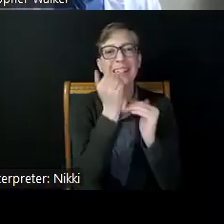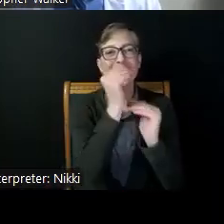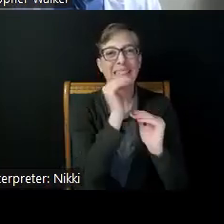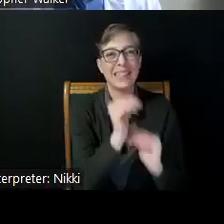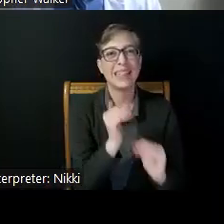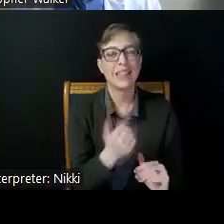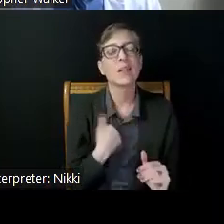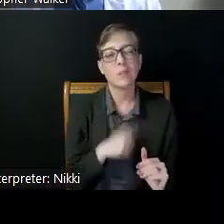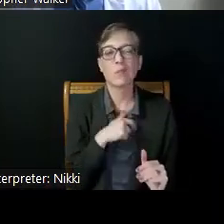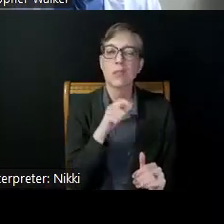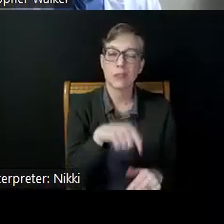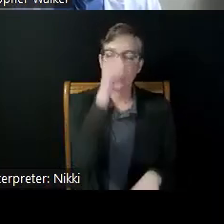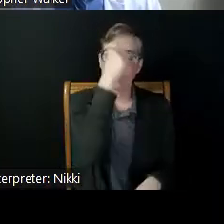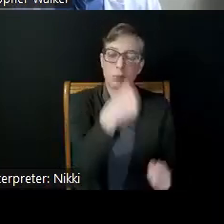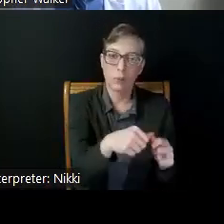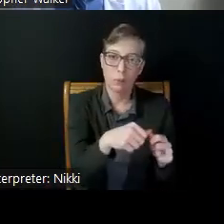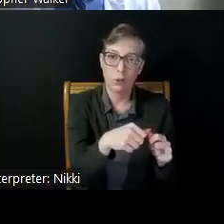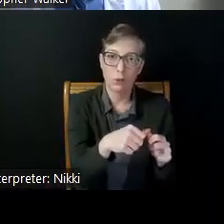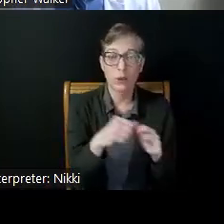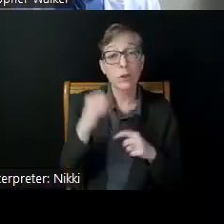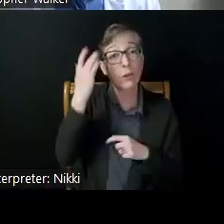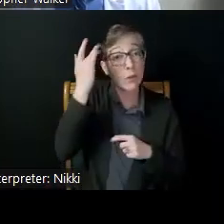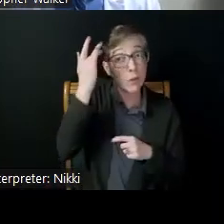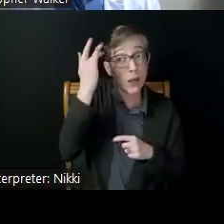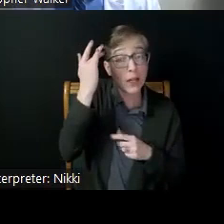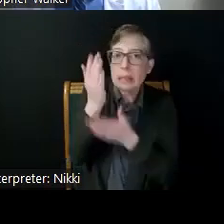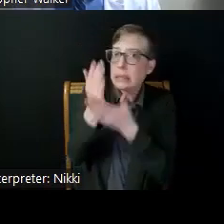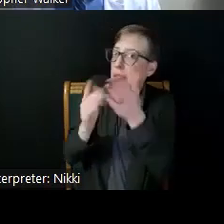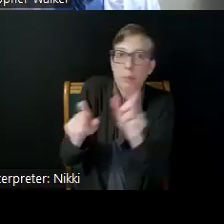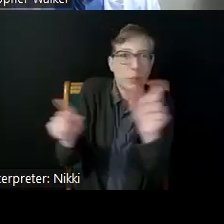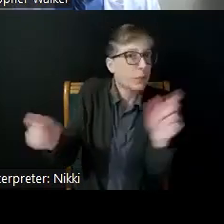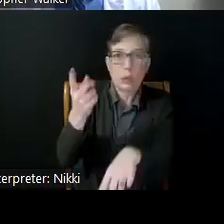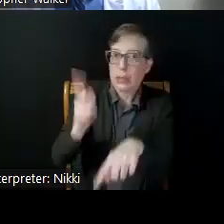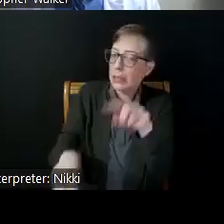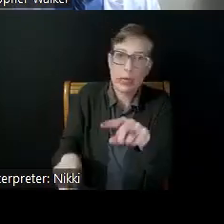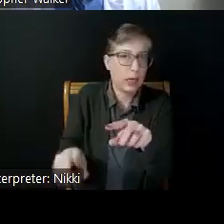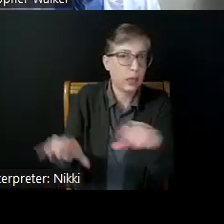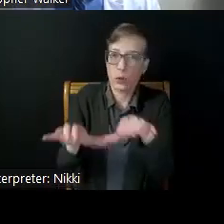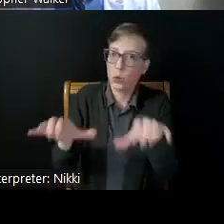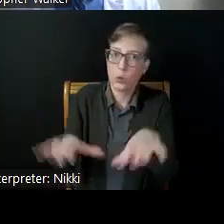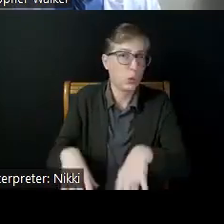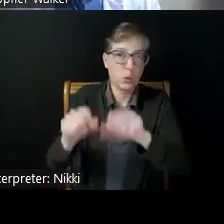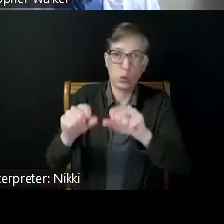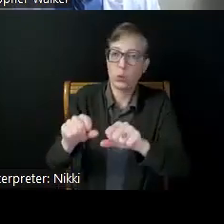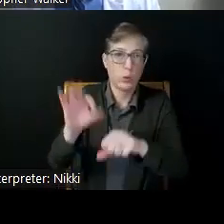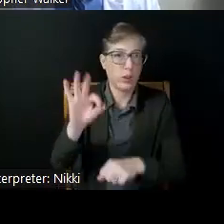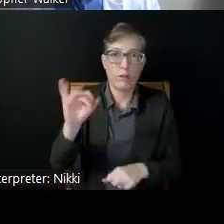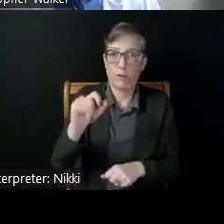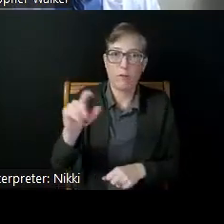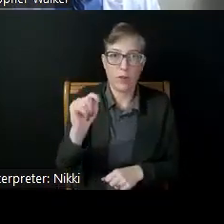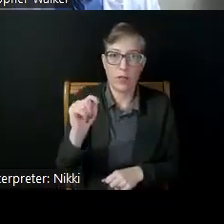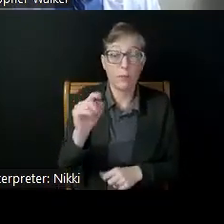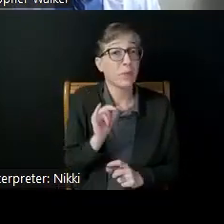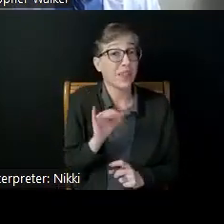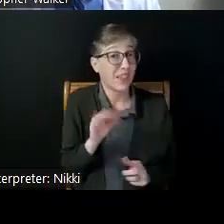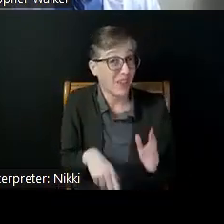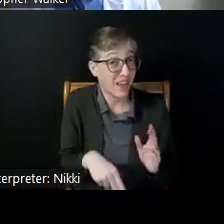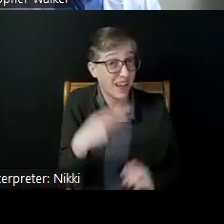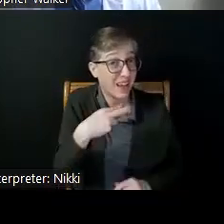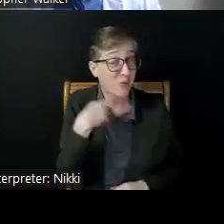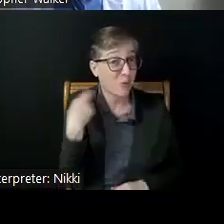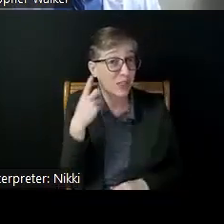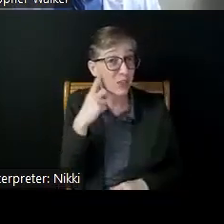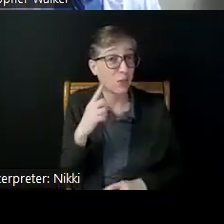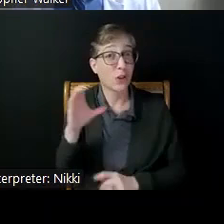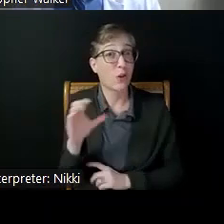everyone can't have a FIT test. People who are at high risk for developing colorectal cancer should not have FIT tests done because